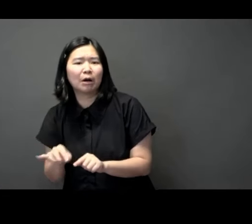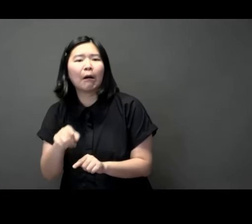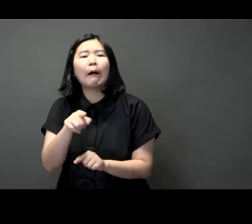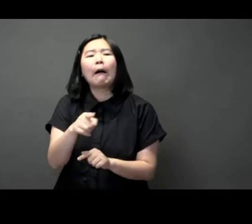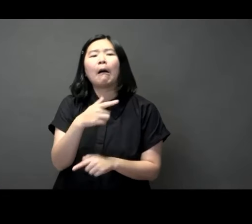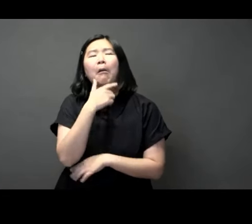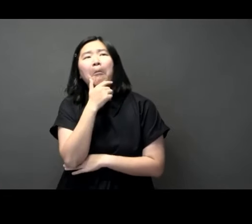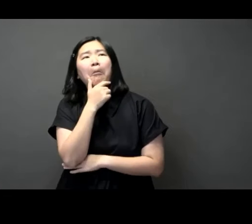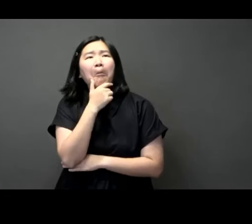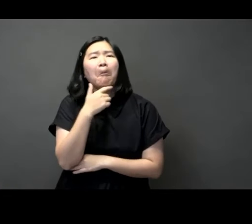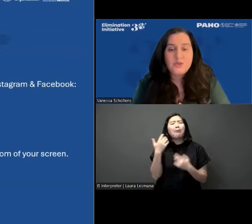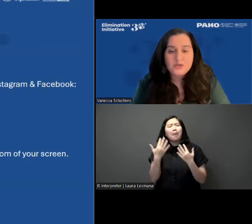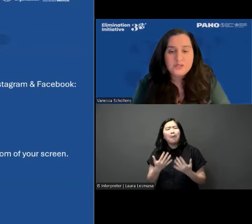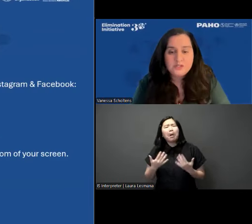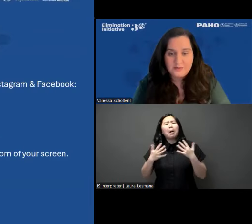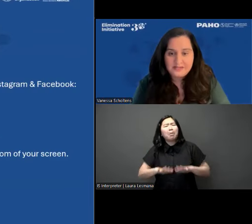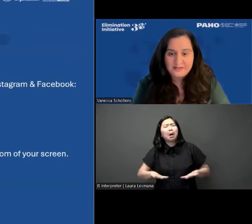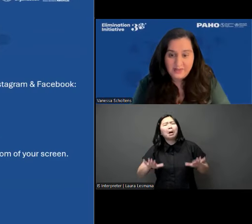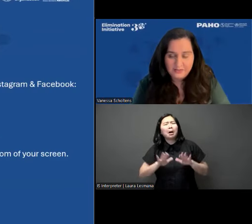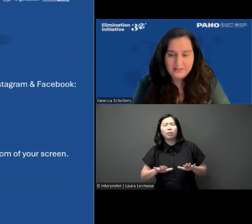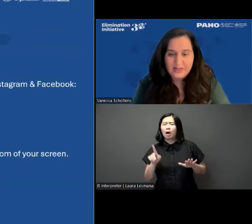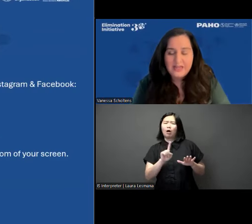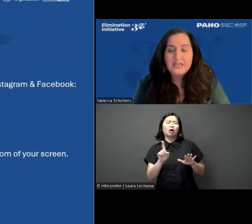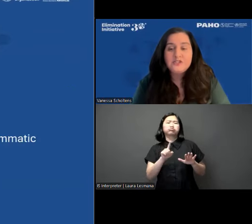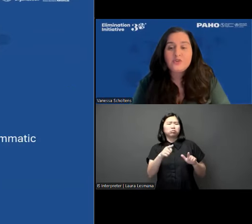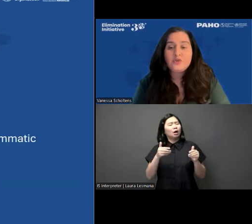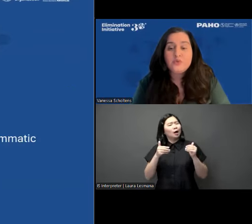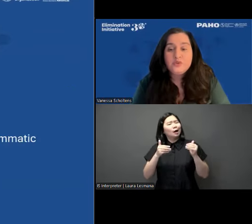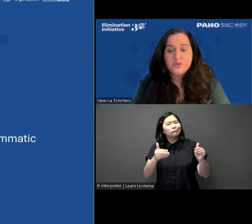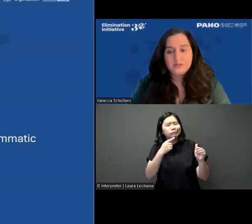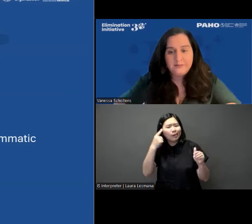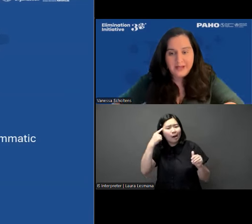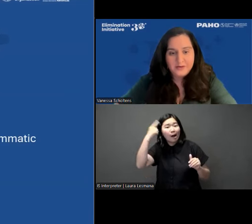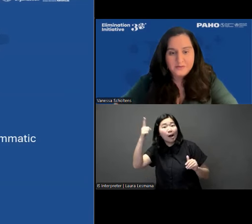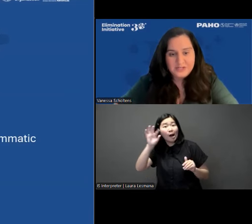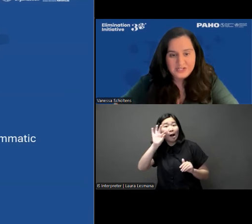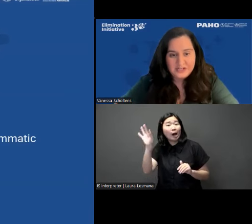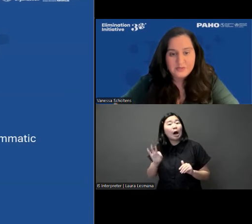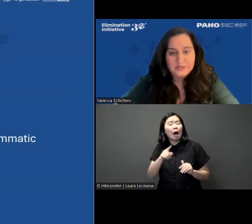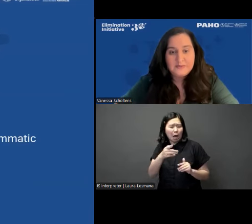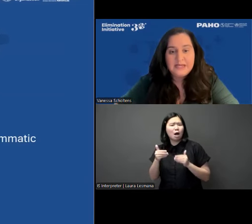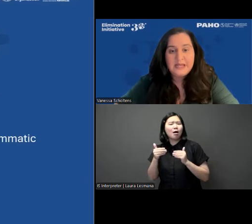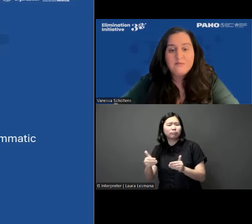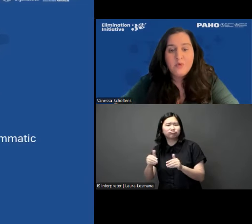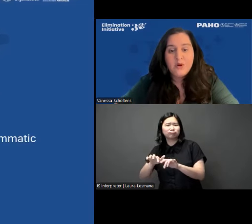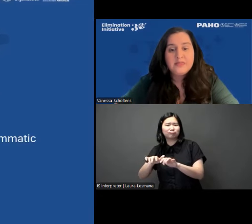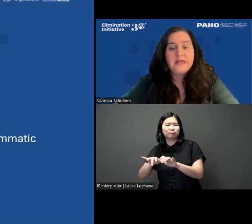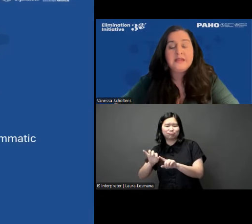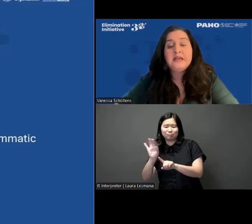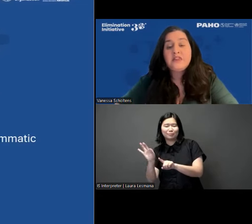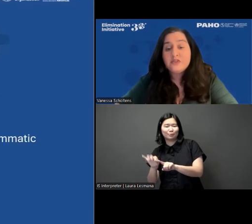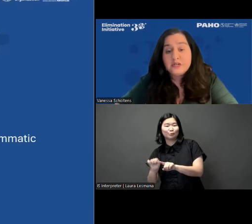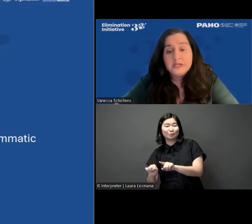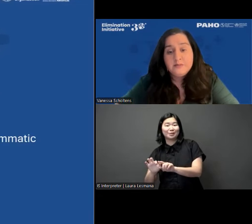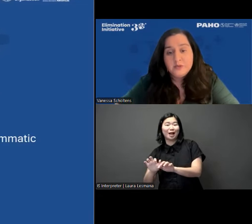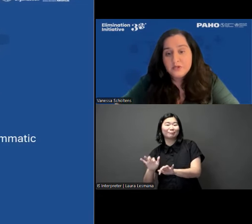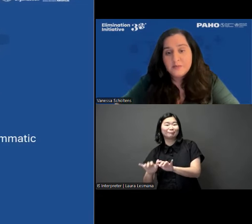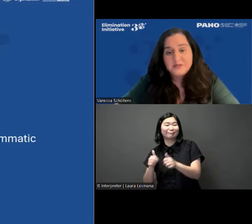Today's topic, the social determinants of health, is crucial to PAHO's mission to eliminate more than